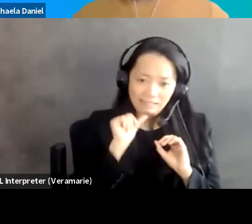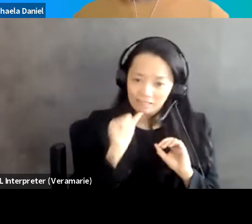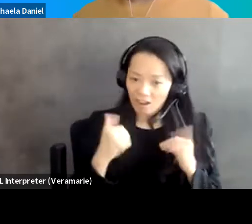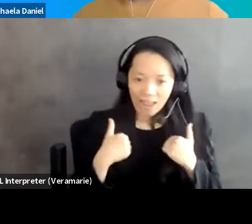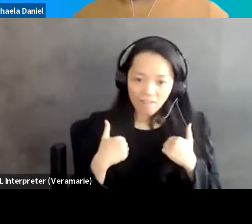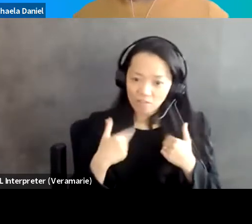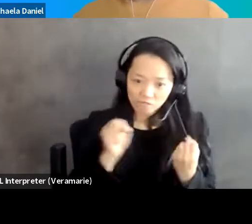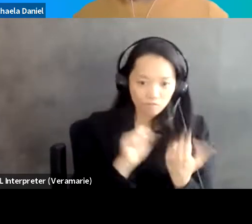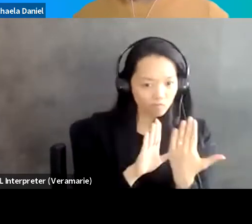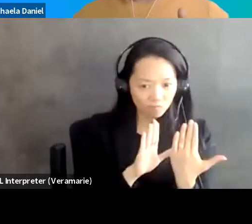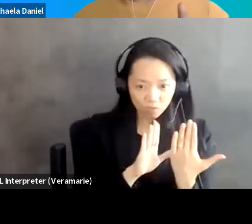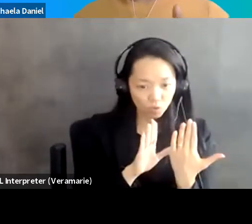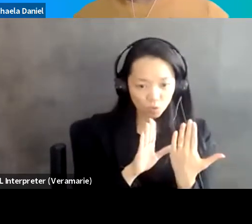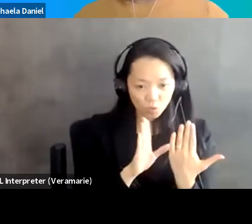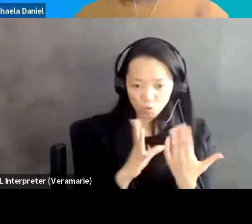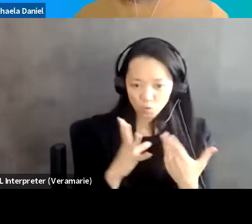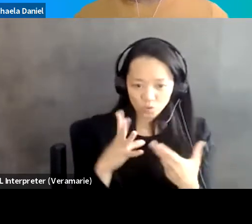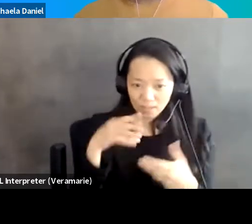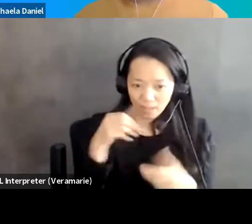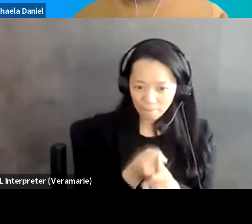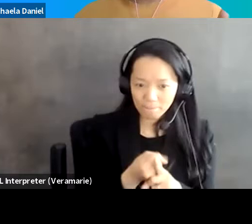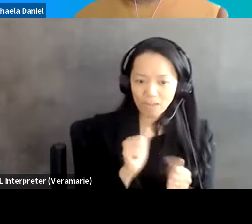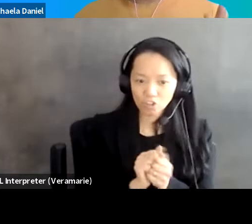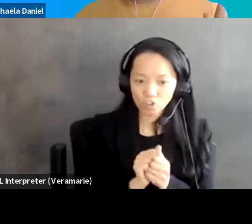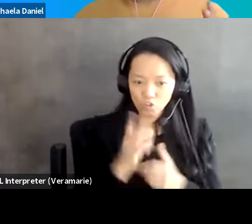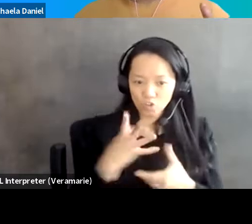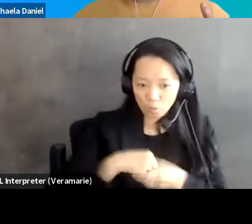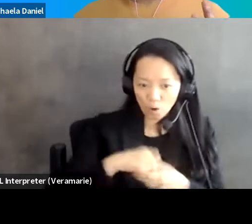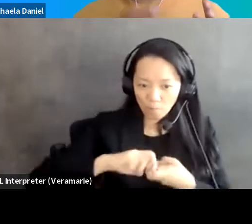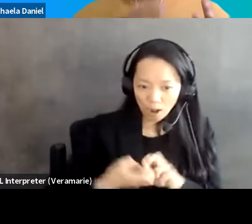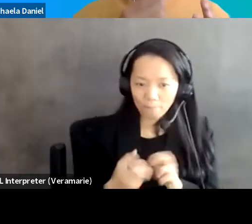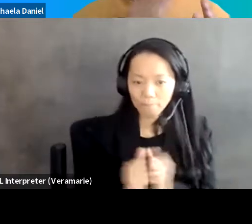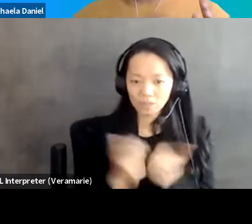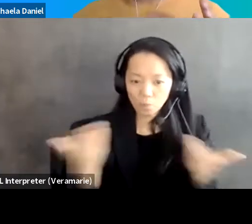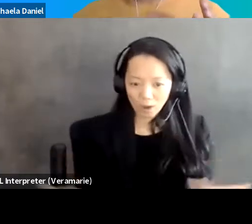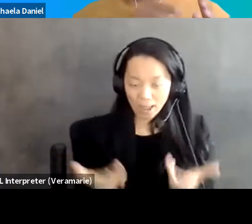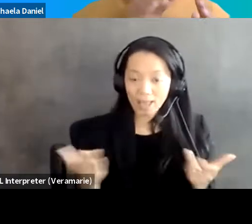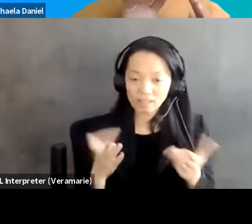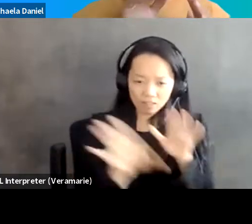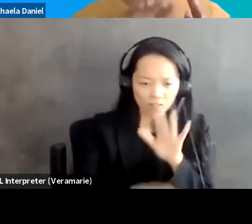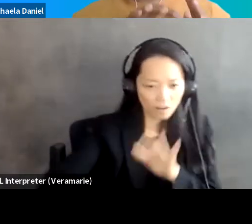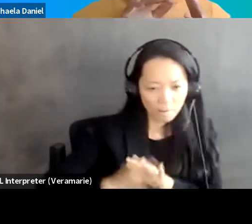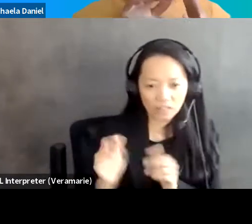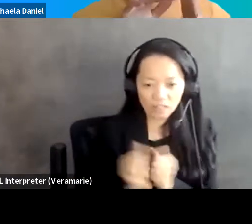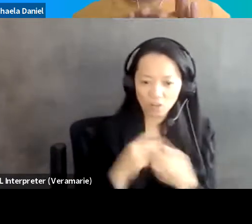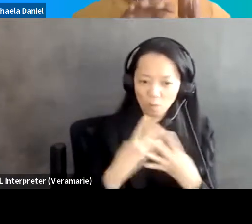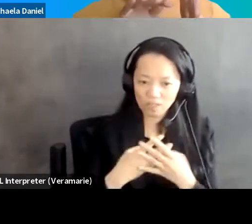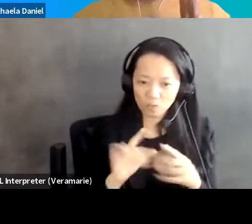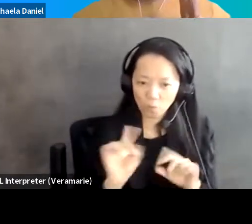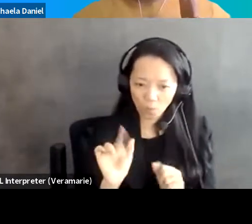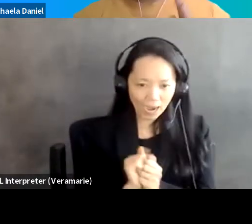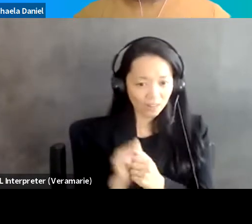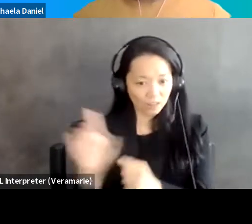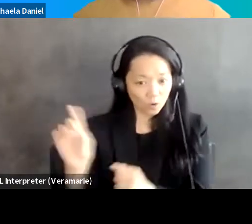The problem with just prison gerrymandering is that people who are incarcerated are then given us the population of where the prison